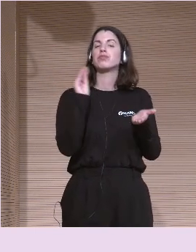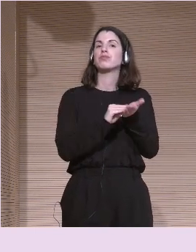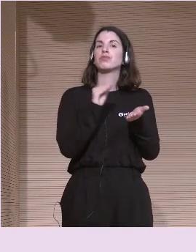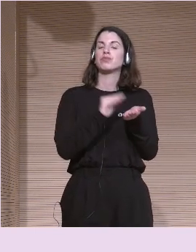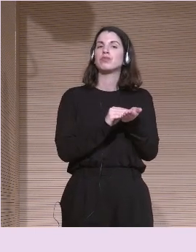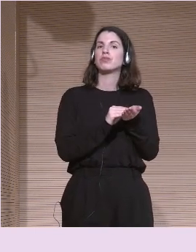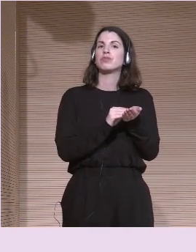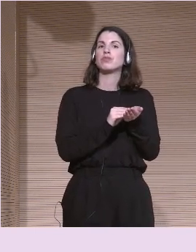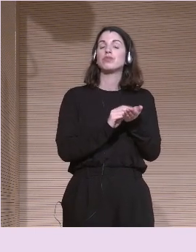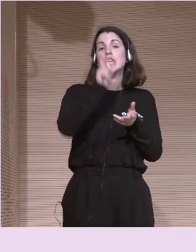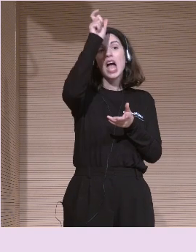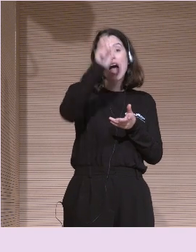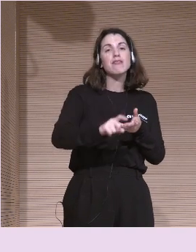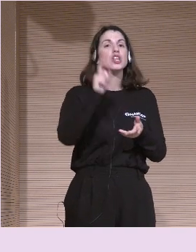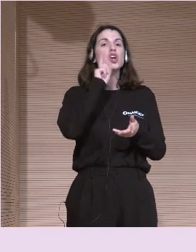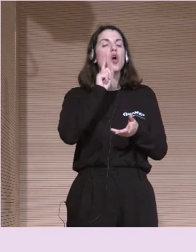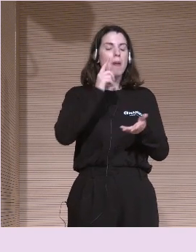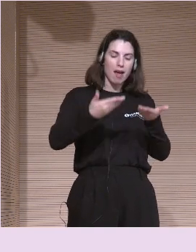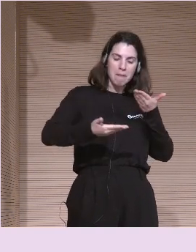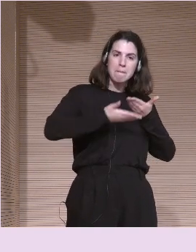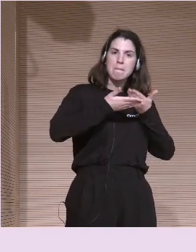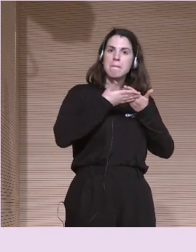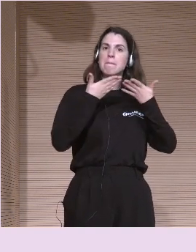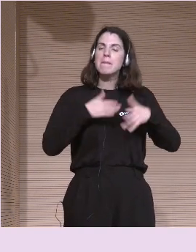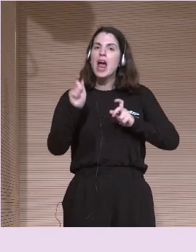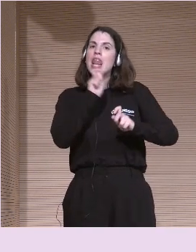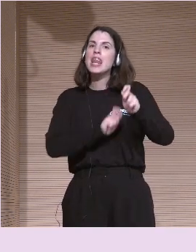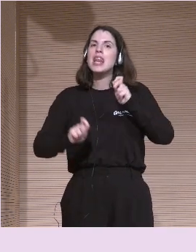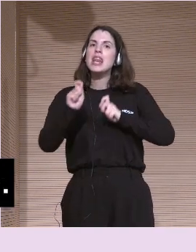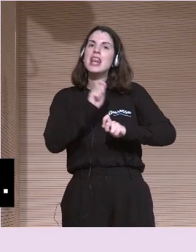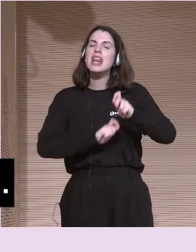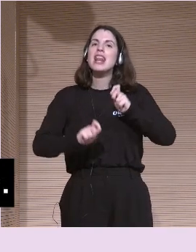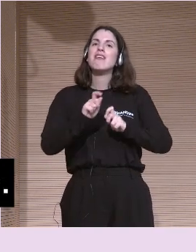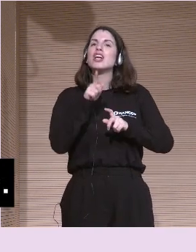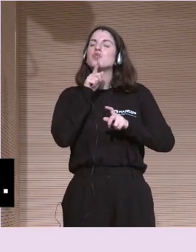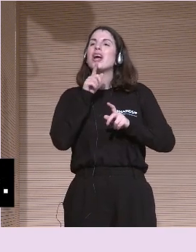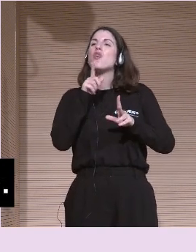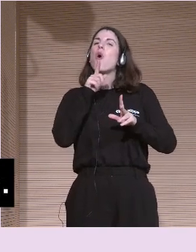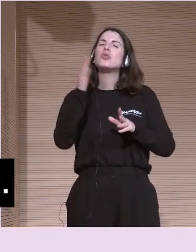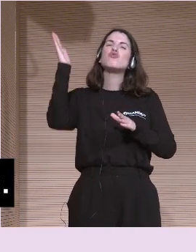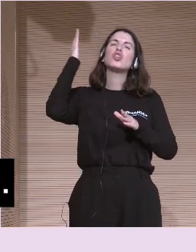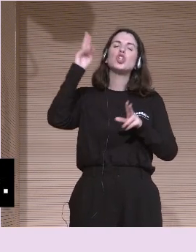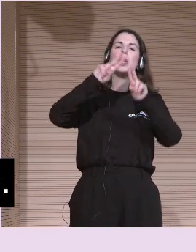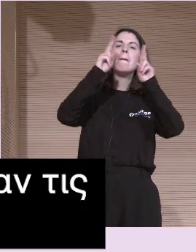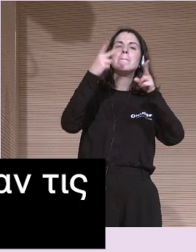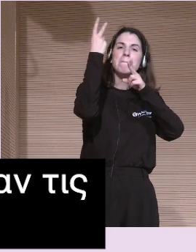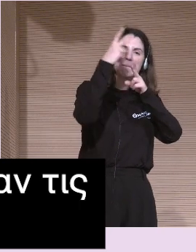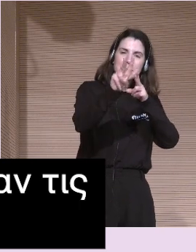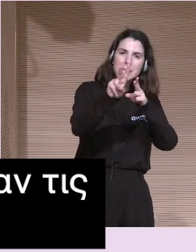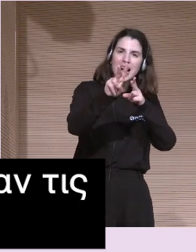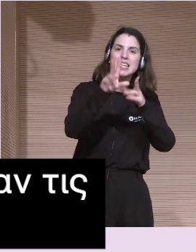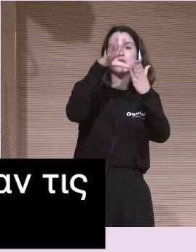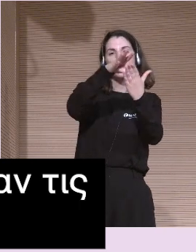parents' takeaway shop. So she designed this. It looks very similar to her parents' shop, but there are lots of interactive elements there as well. You can pick up the